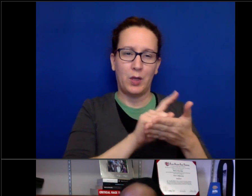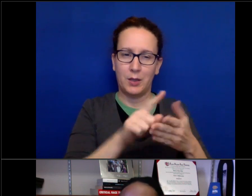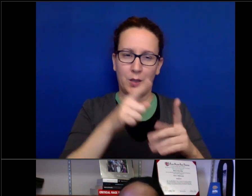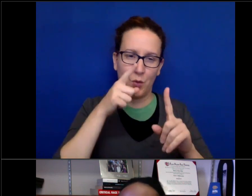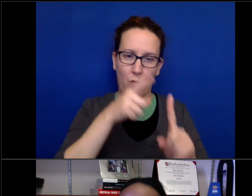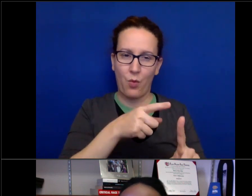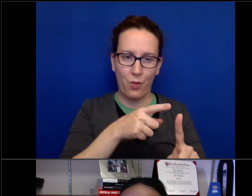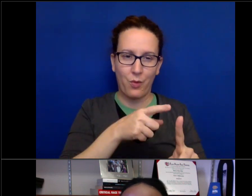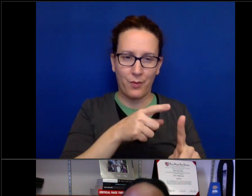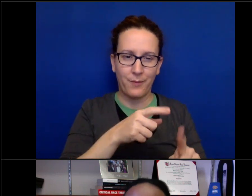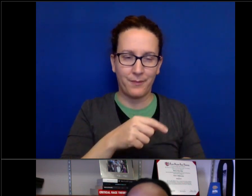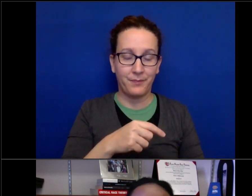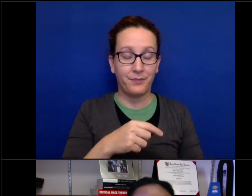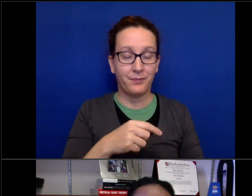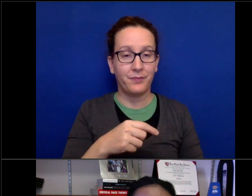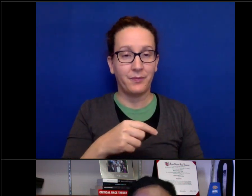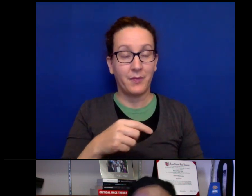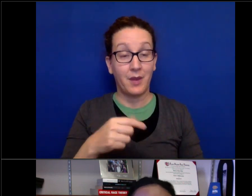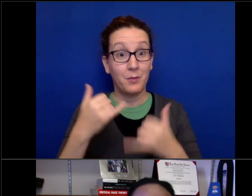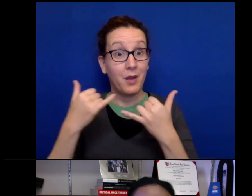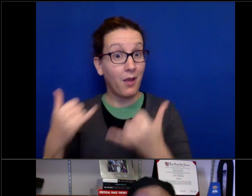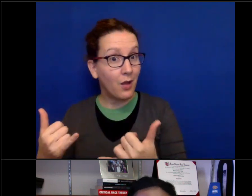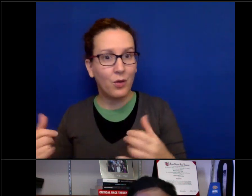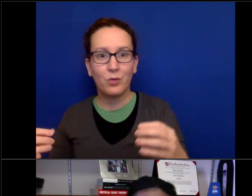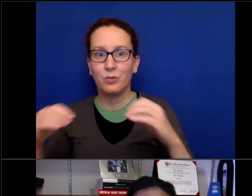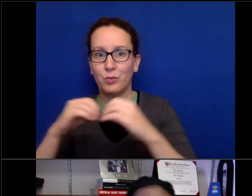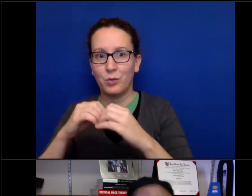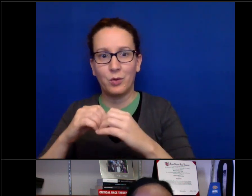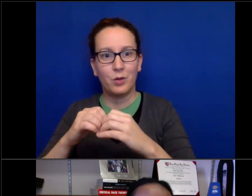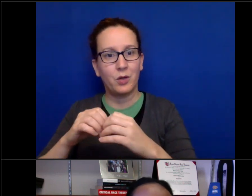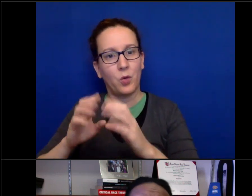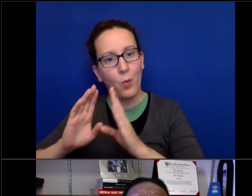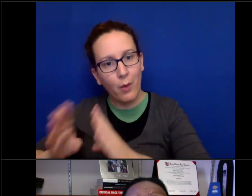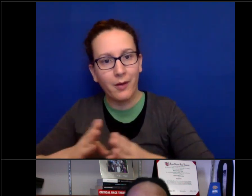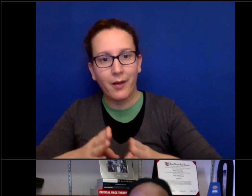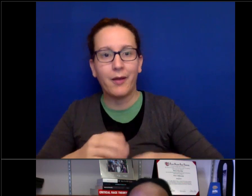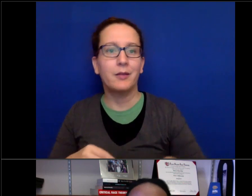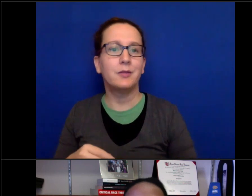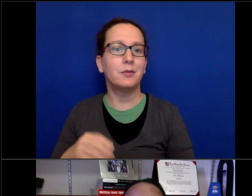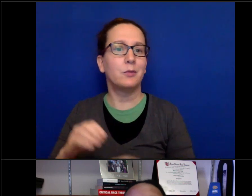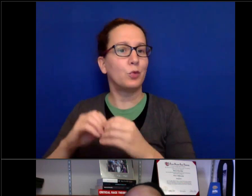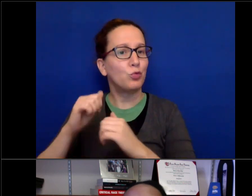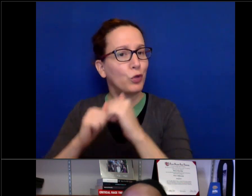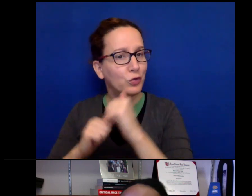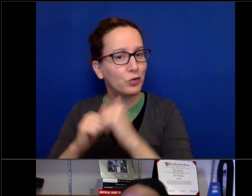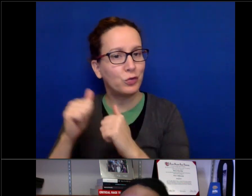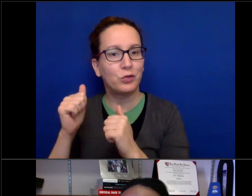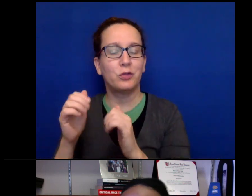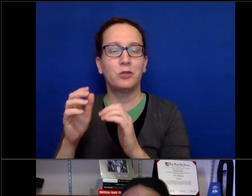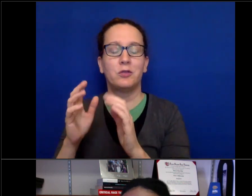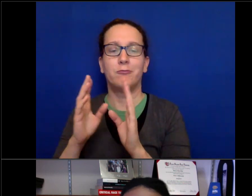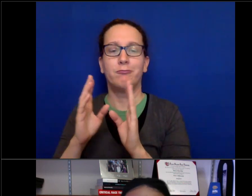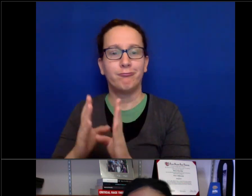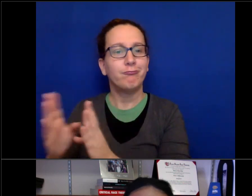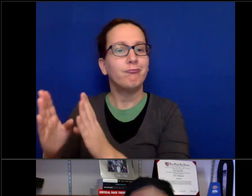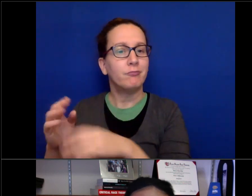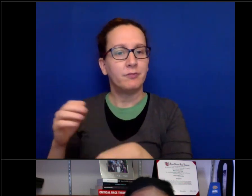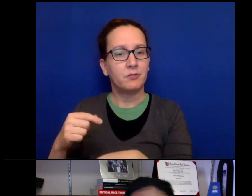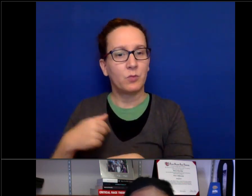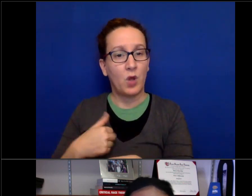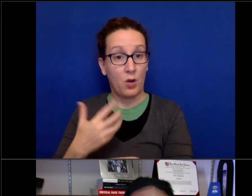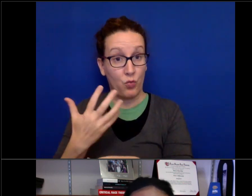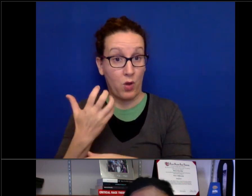of have told you about now, whereas now it's a lot more organized. I have more structure about what it is I want